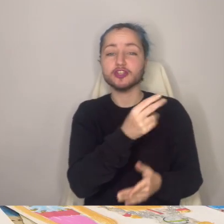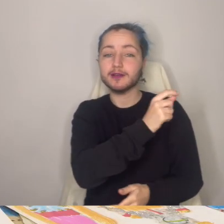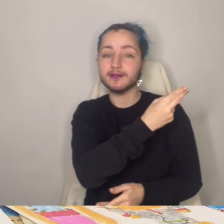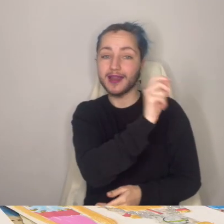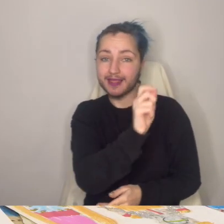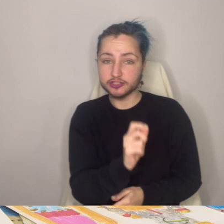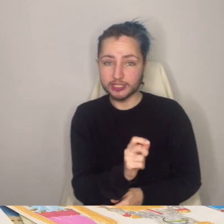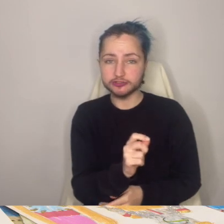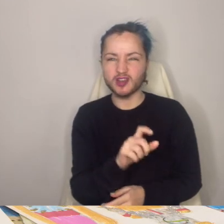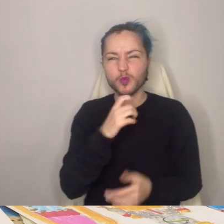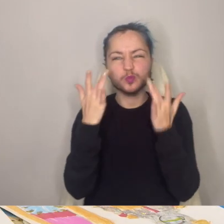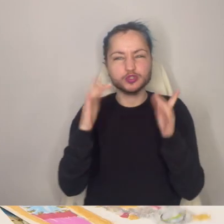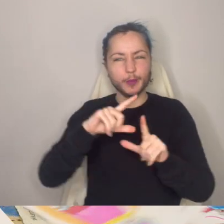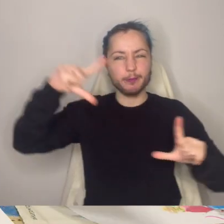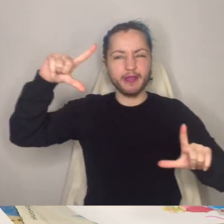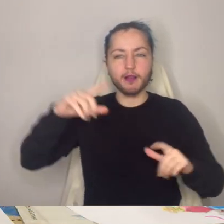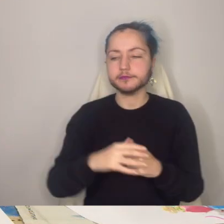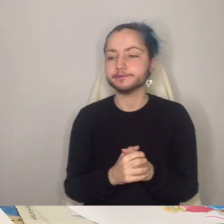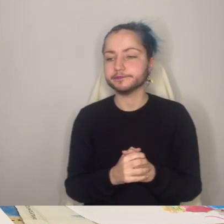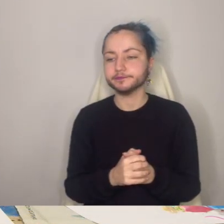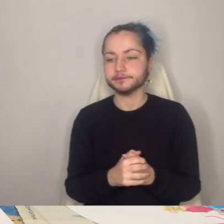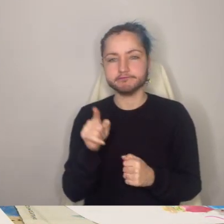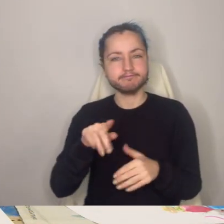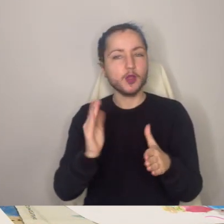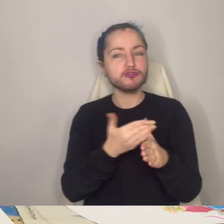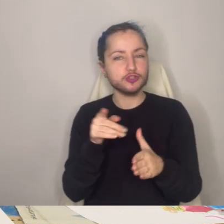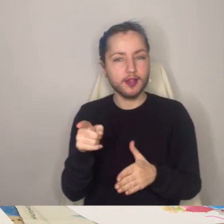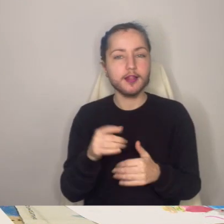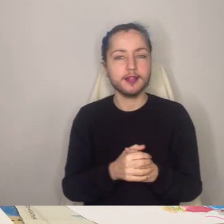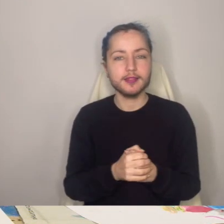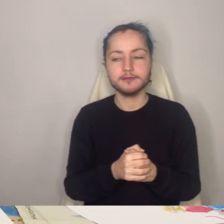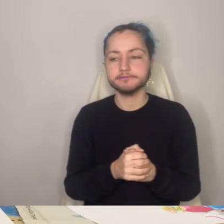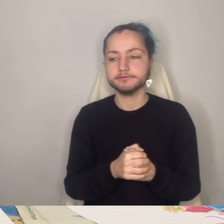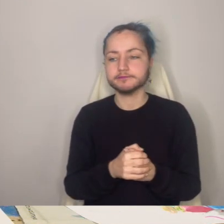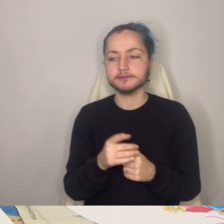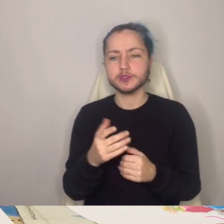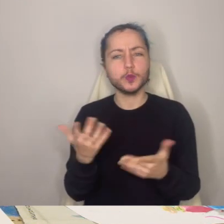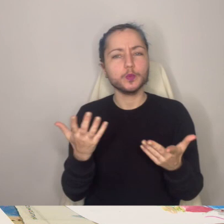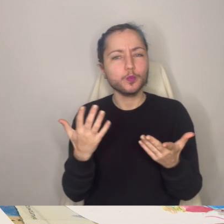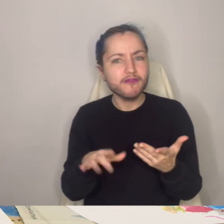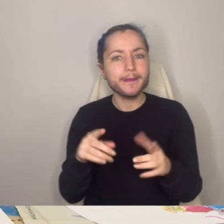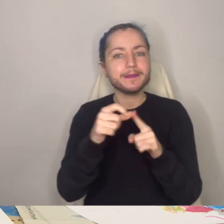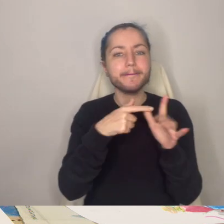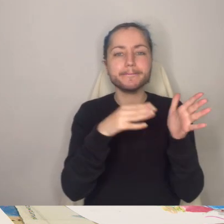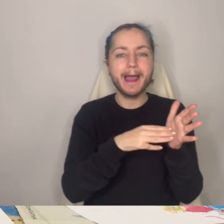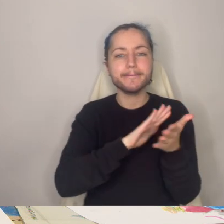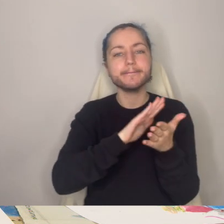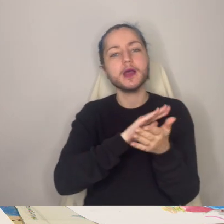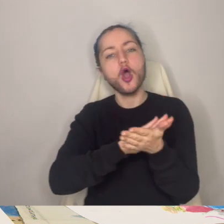illustration. I'll hold up a slightly bigger version. This is the original one, and it is of Pam